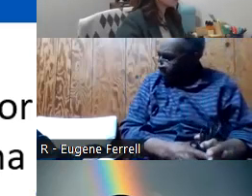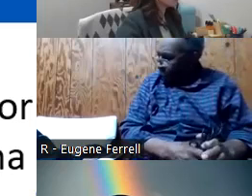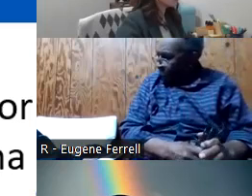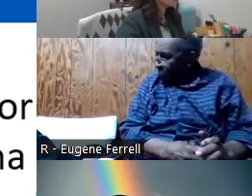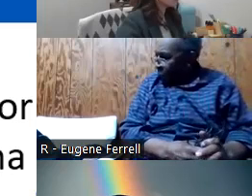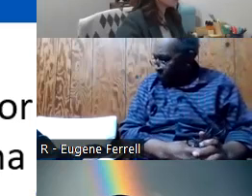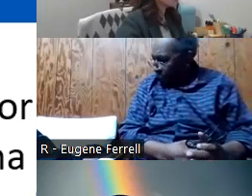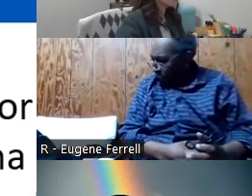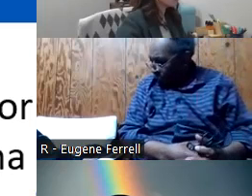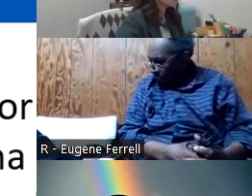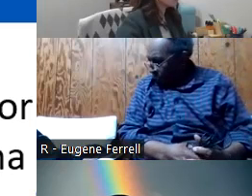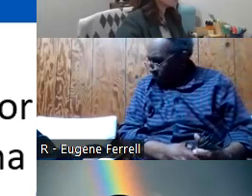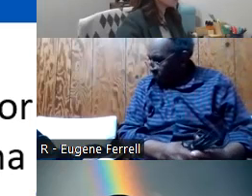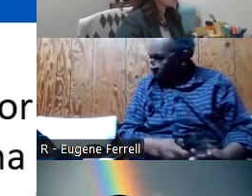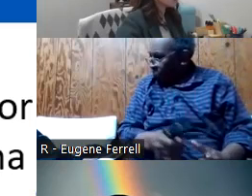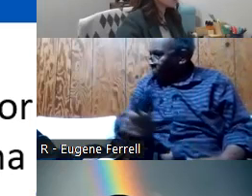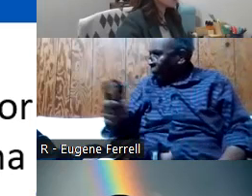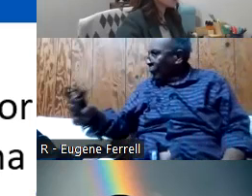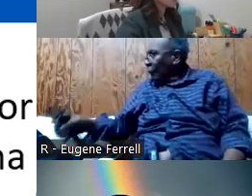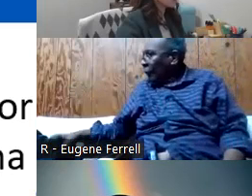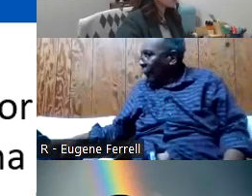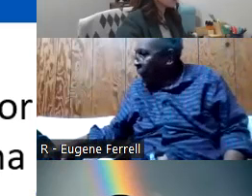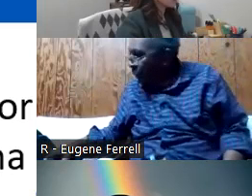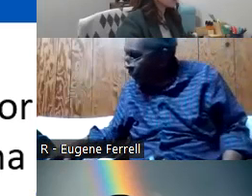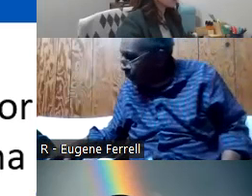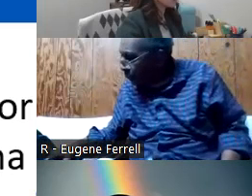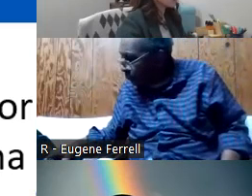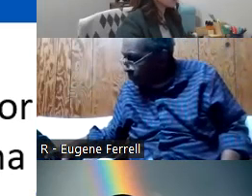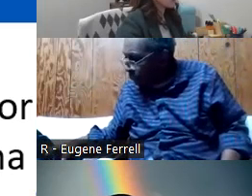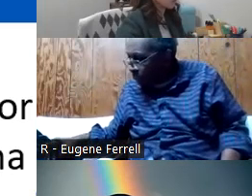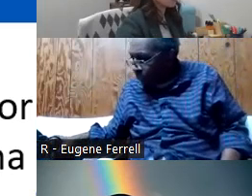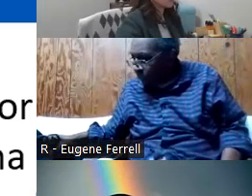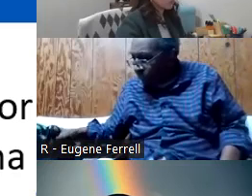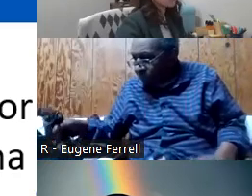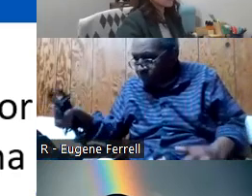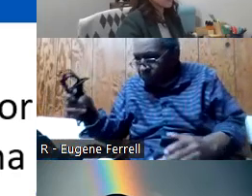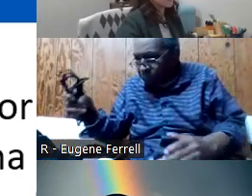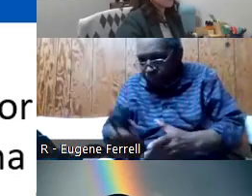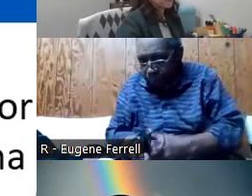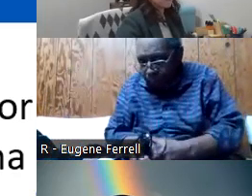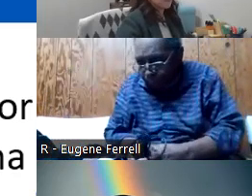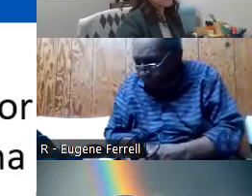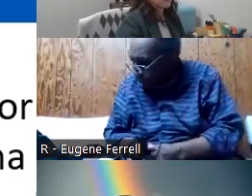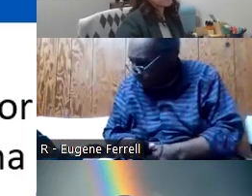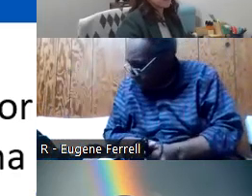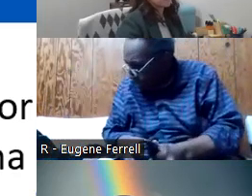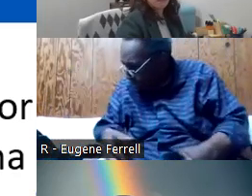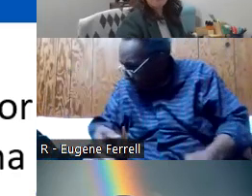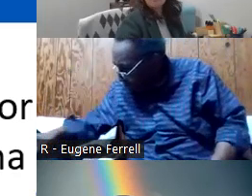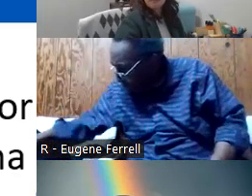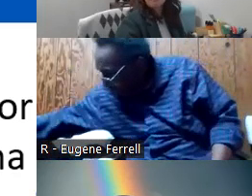smoking meats and things, but they noted we have a lot of barbecue in front of stores with a lot of smoke. So just noting that that is an issue.